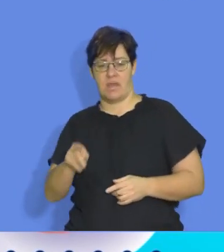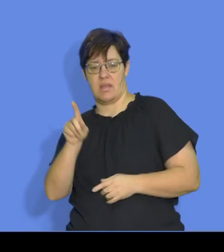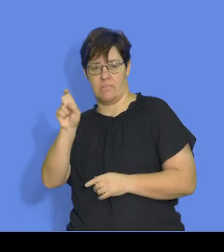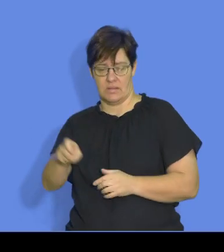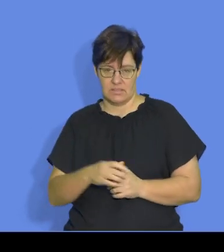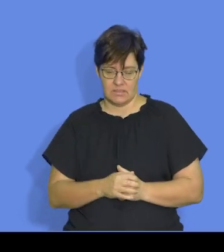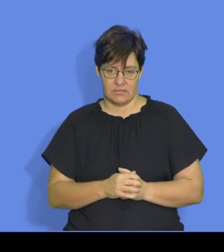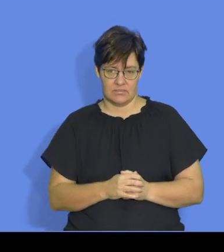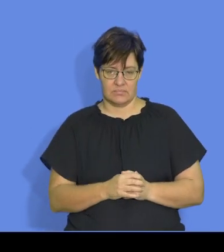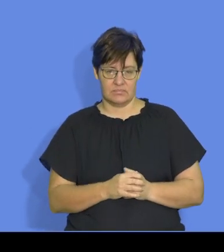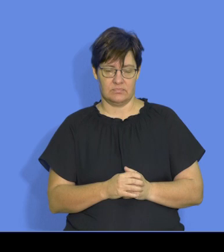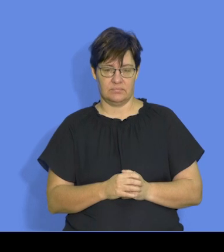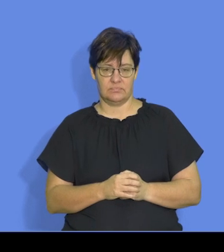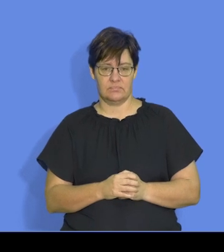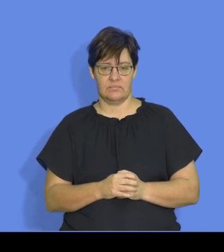Okay.